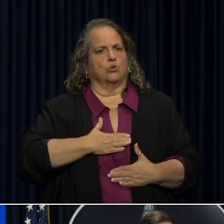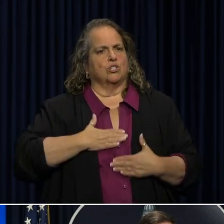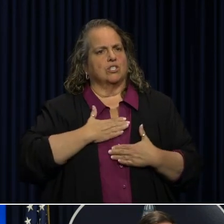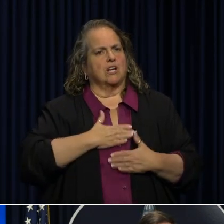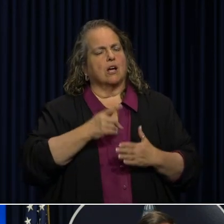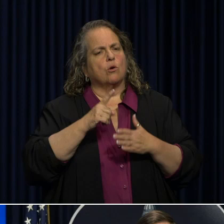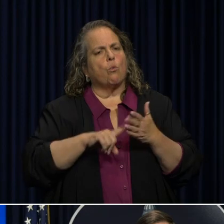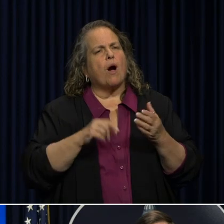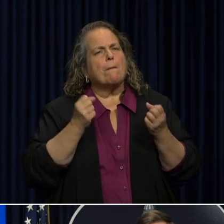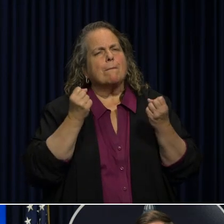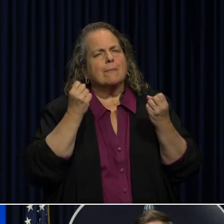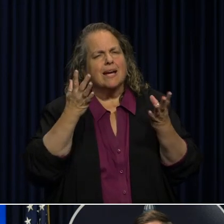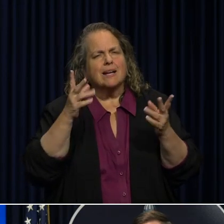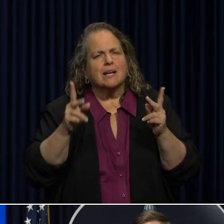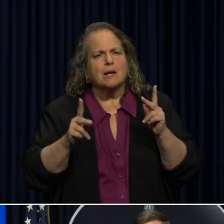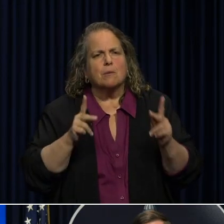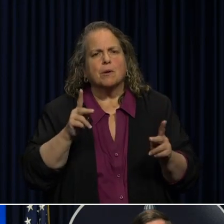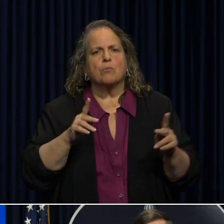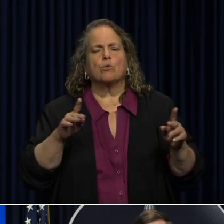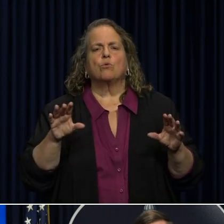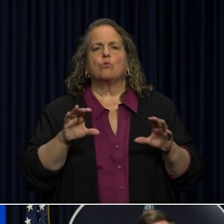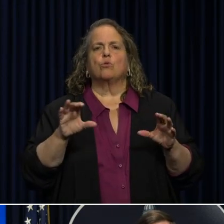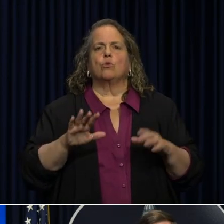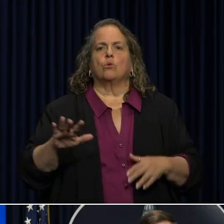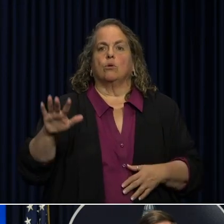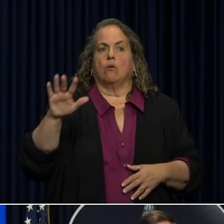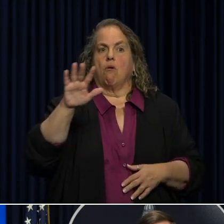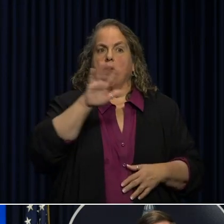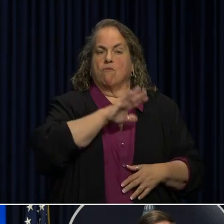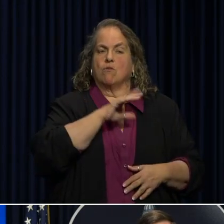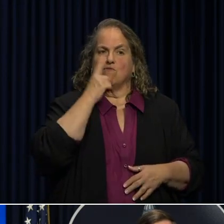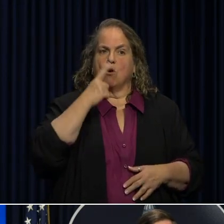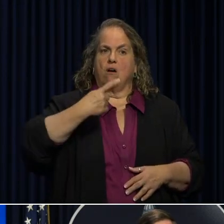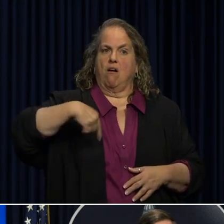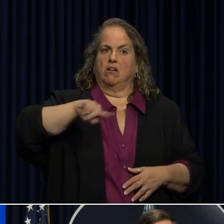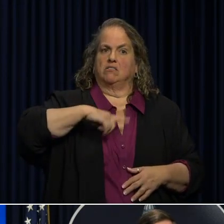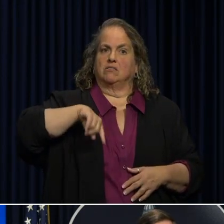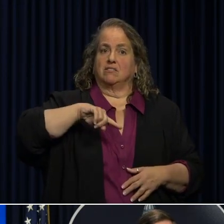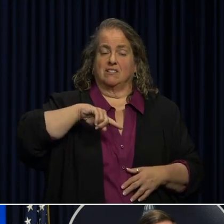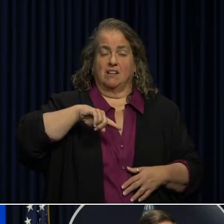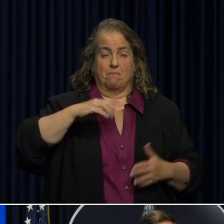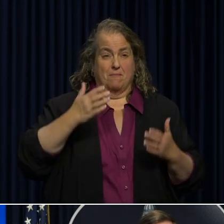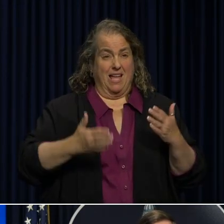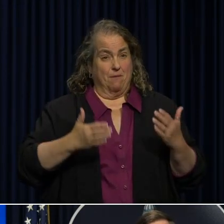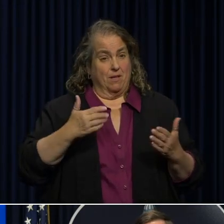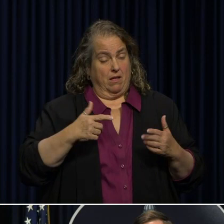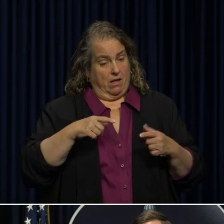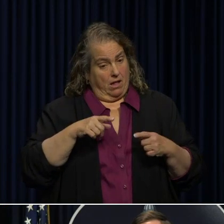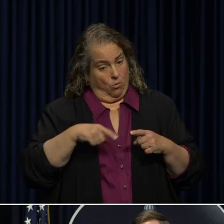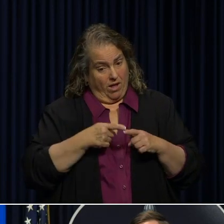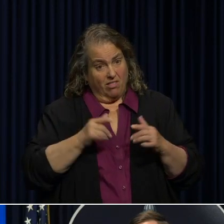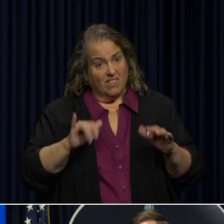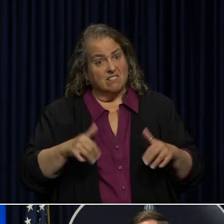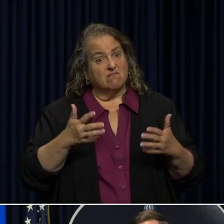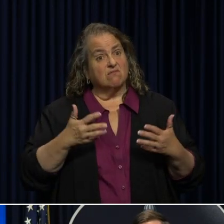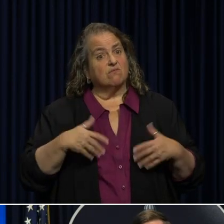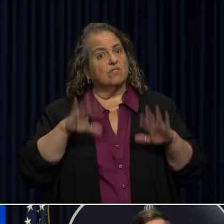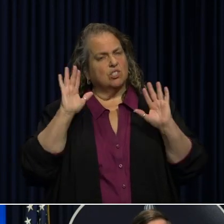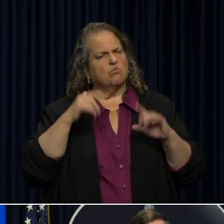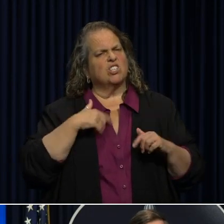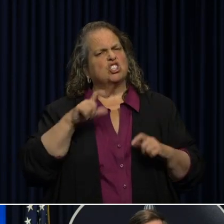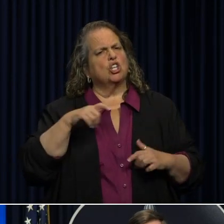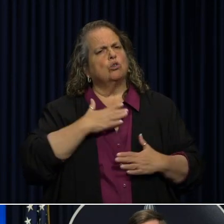do. And if we can come out of this, not just being better people, but appreciating what